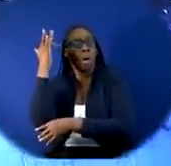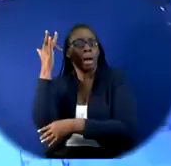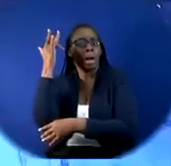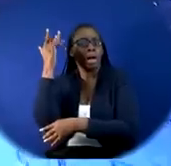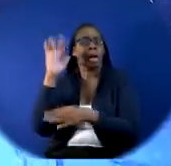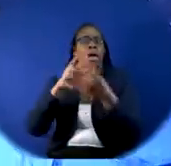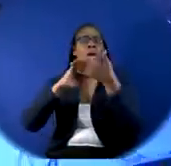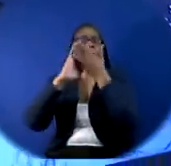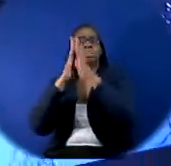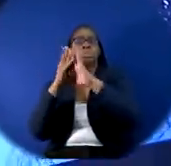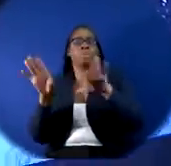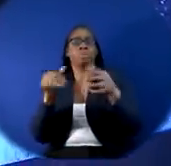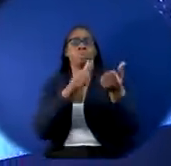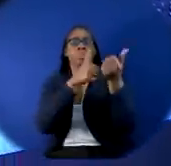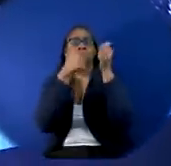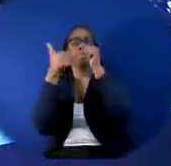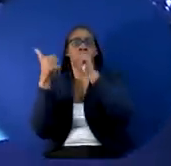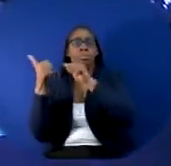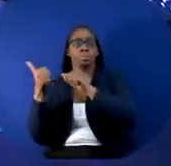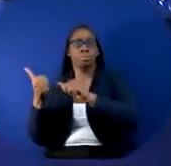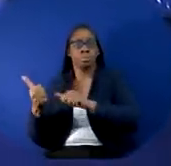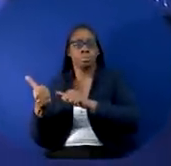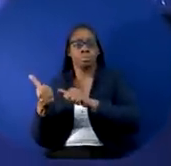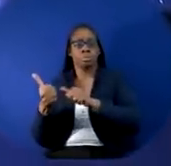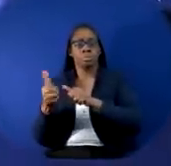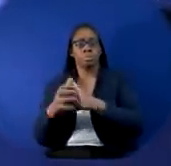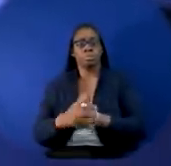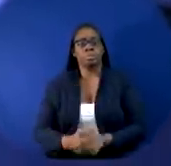water. Be baptized.